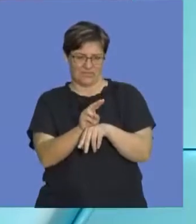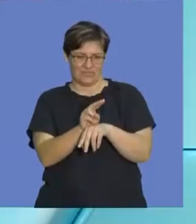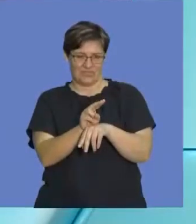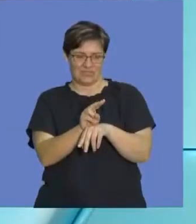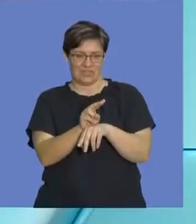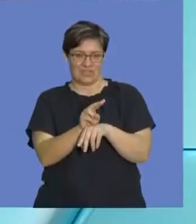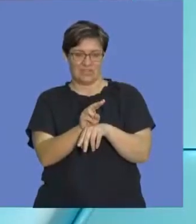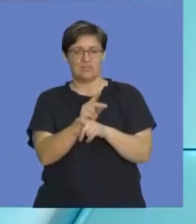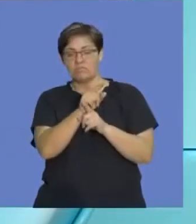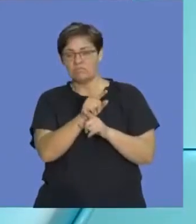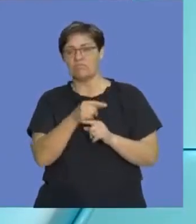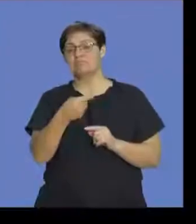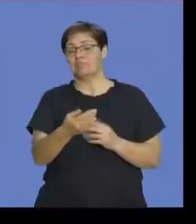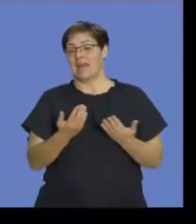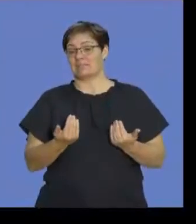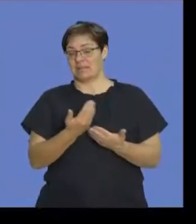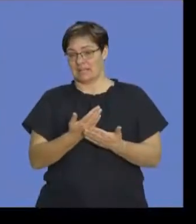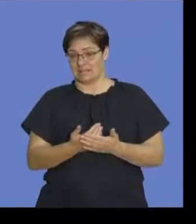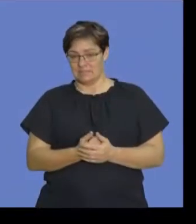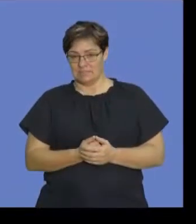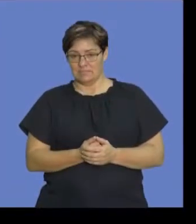overview of what you can expect. Now,